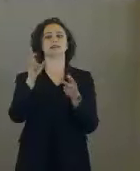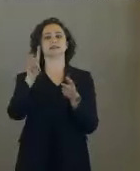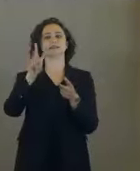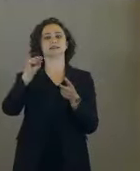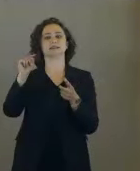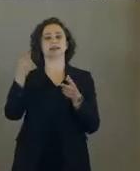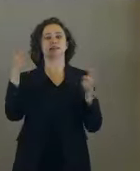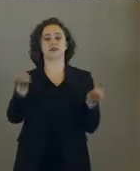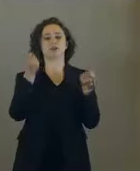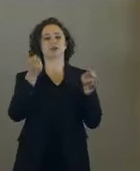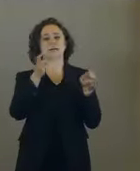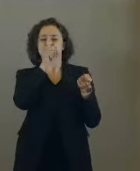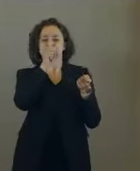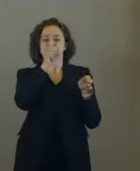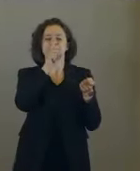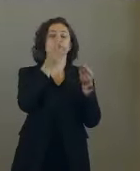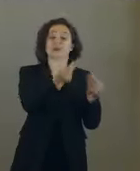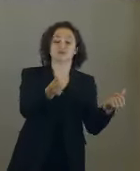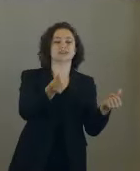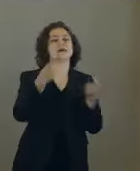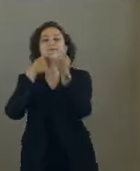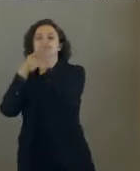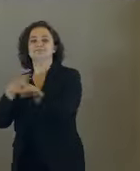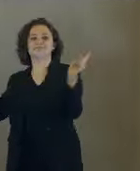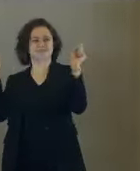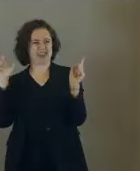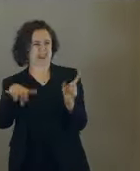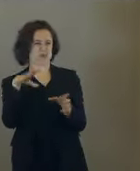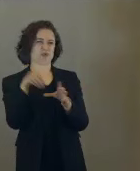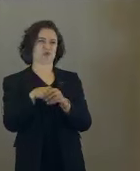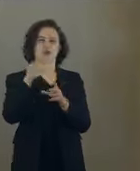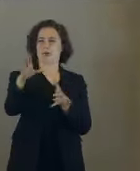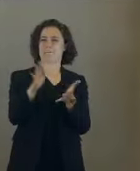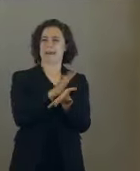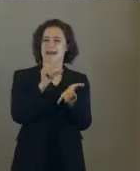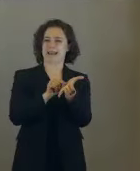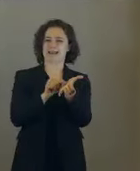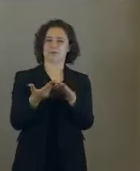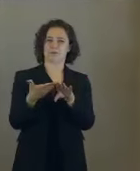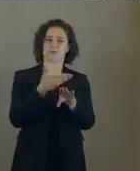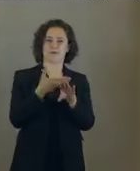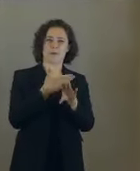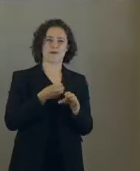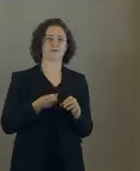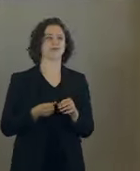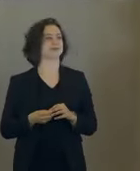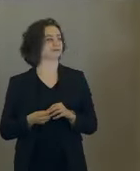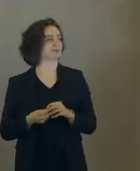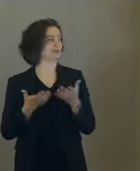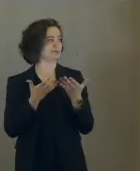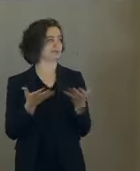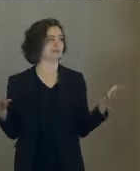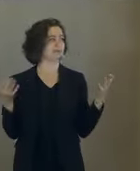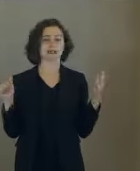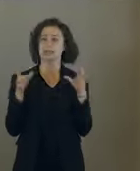proclamation. And I believe that was included in your packets in advance. Are there any comments